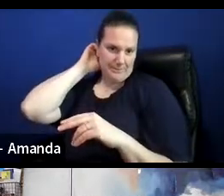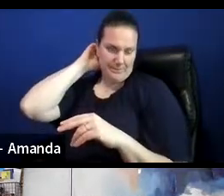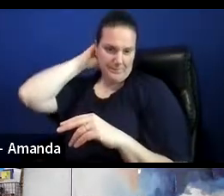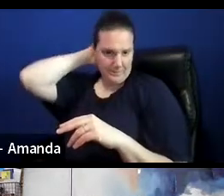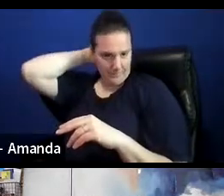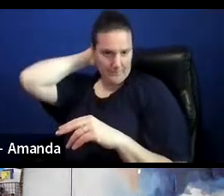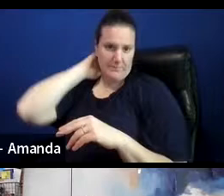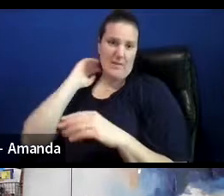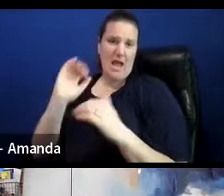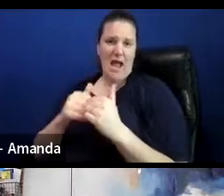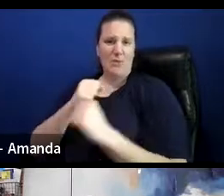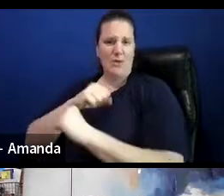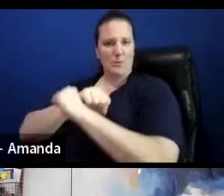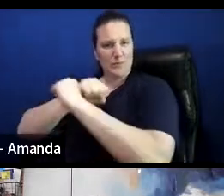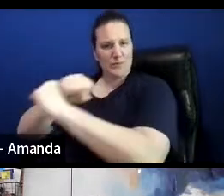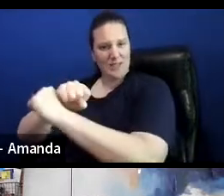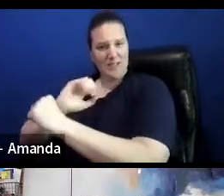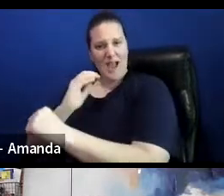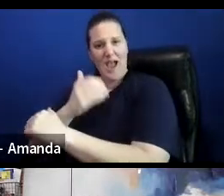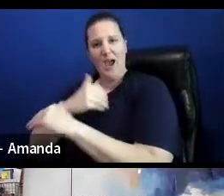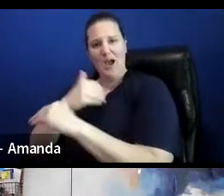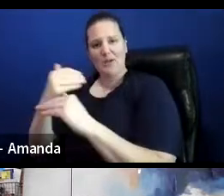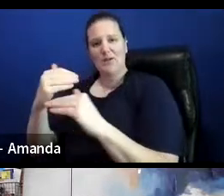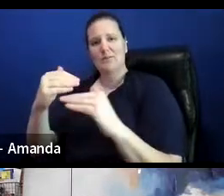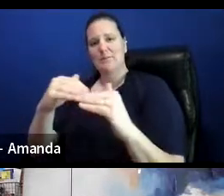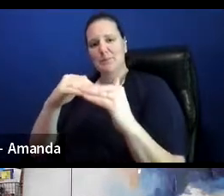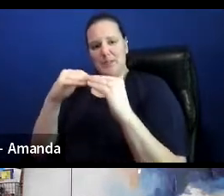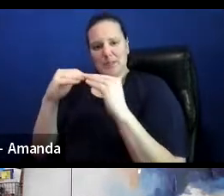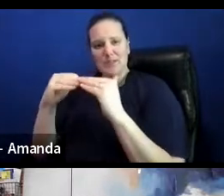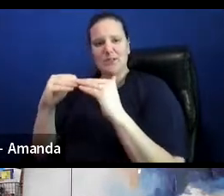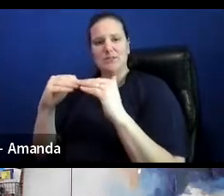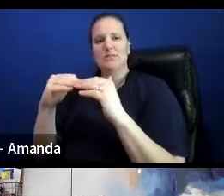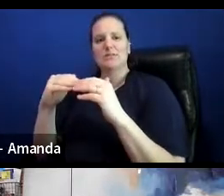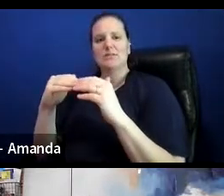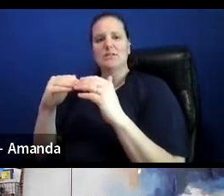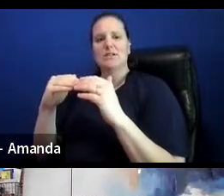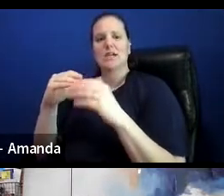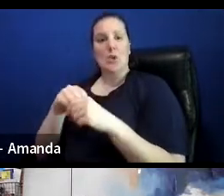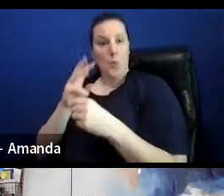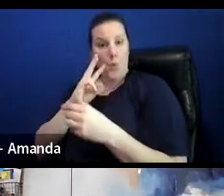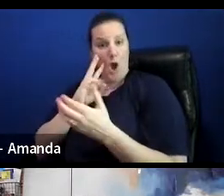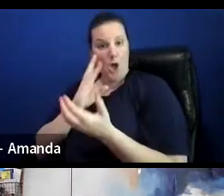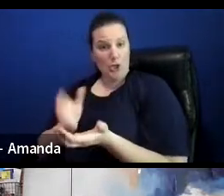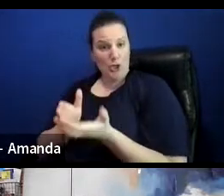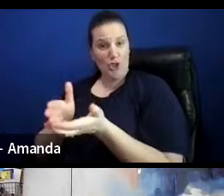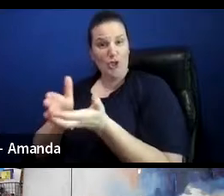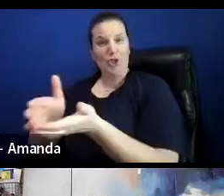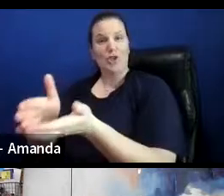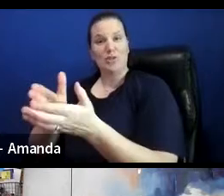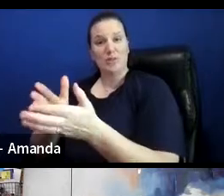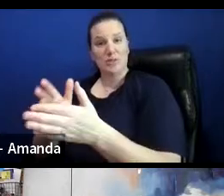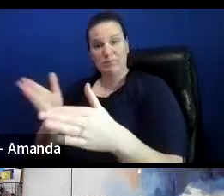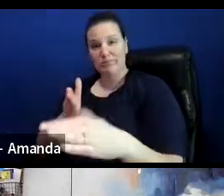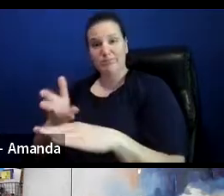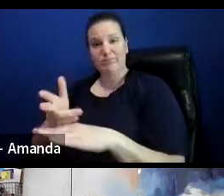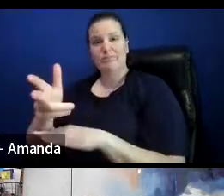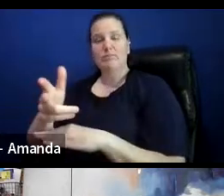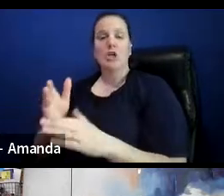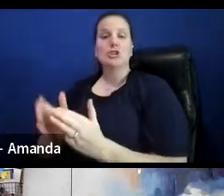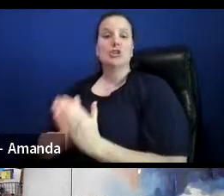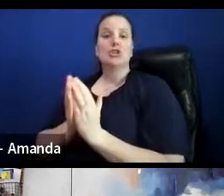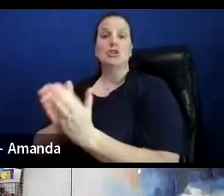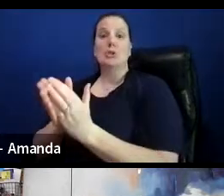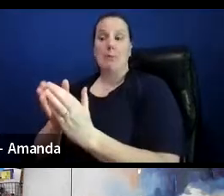how we are protecting our piers in the water in a navigable waterway. Now, ships of